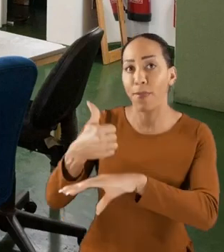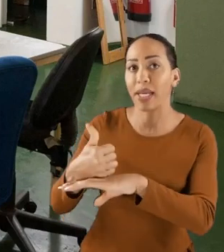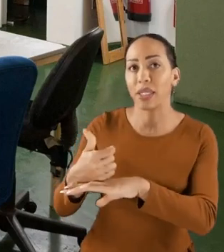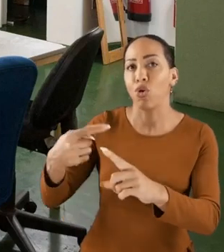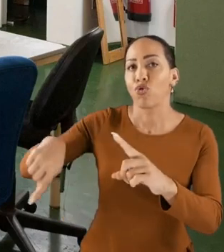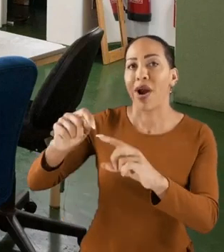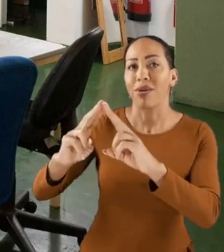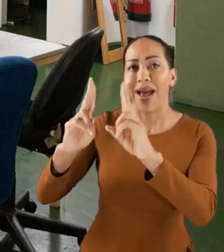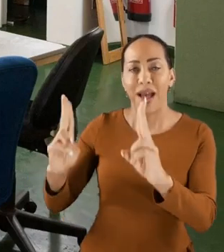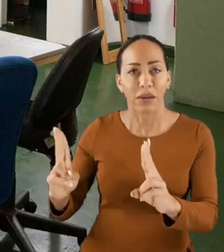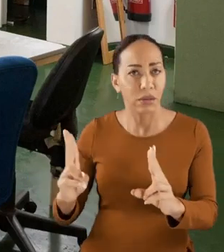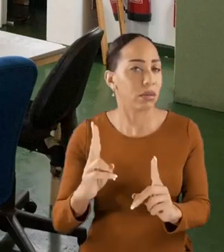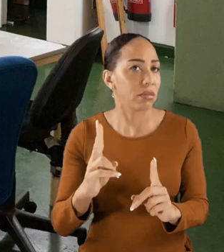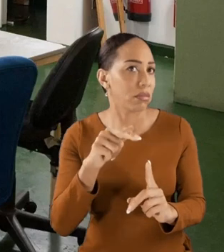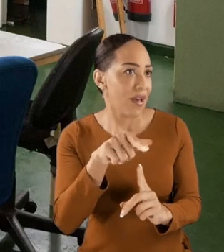the residency